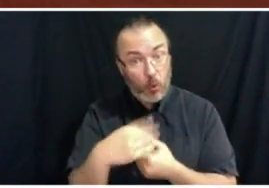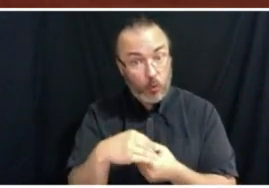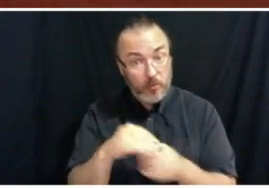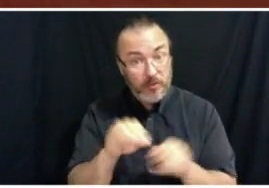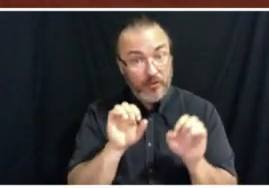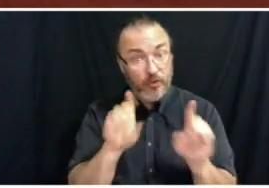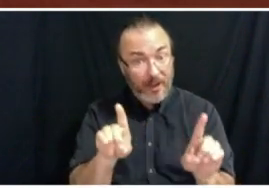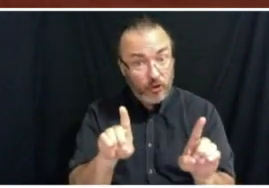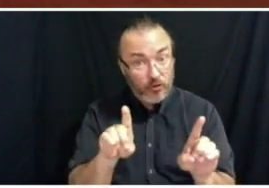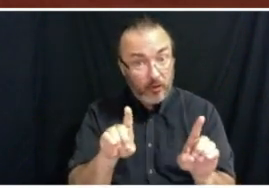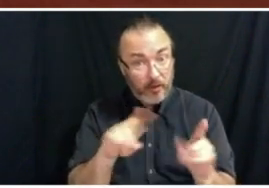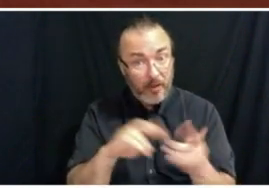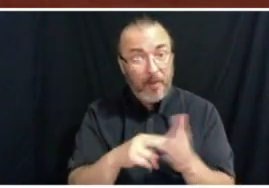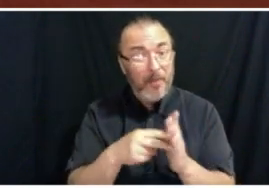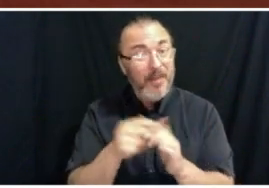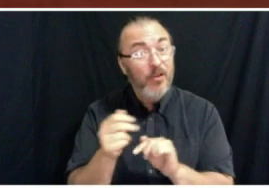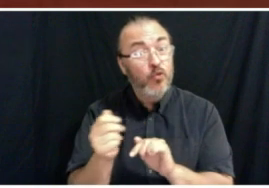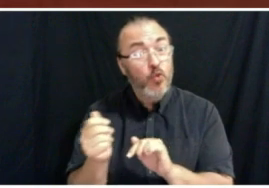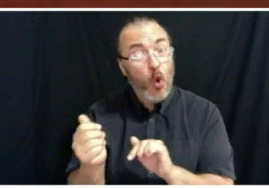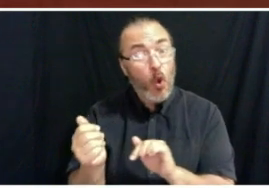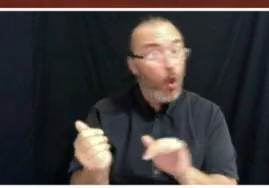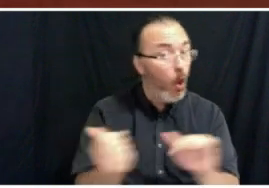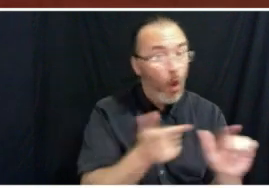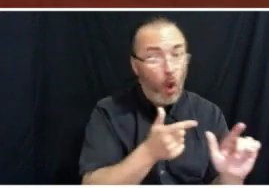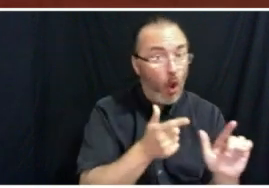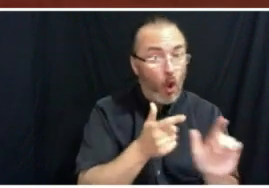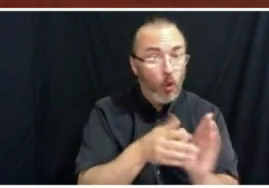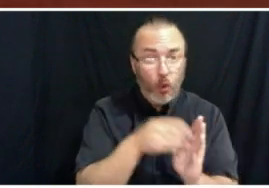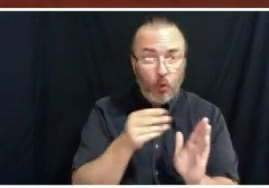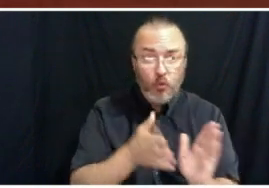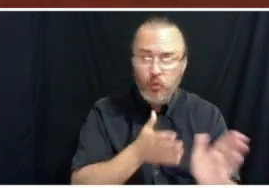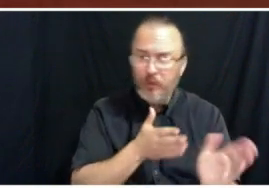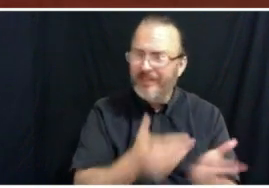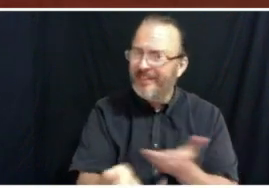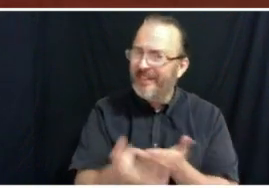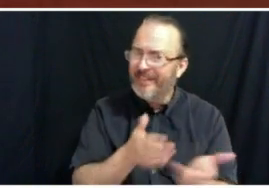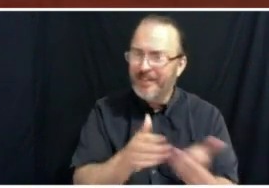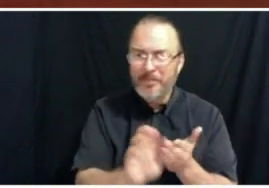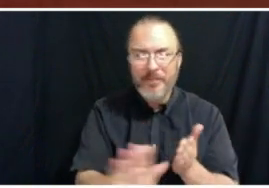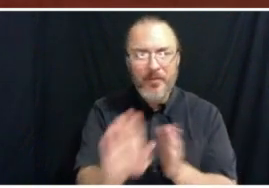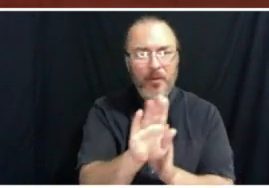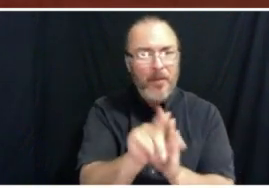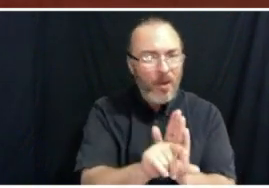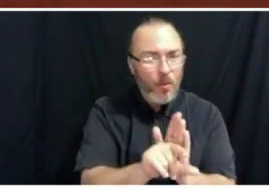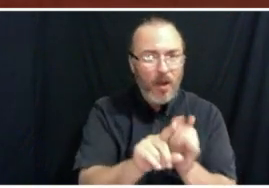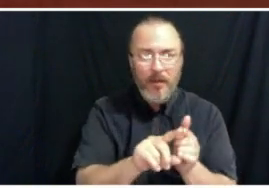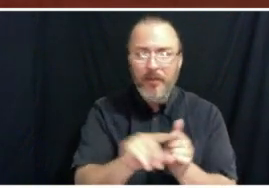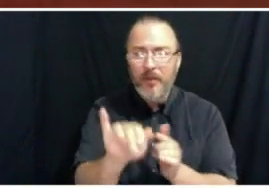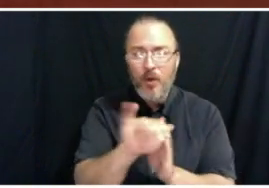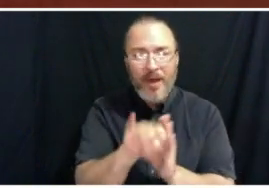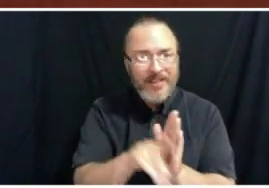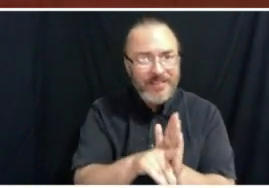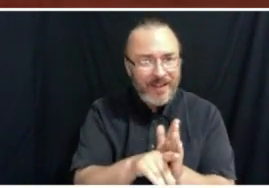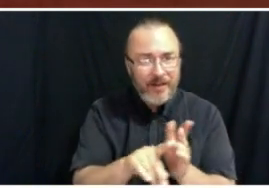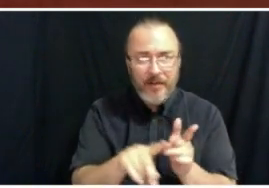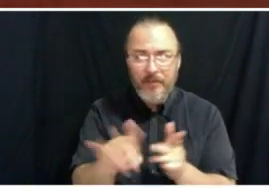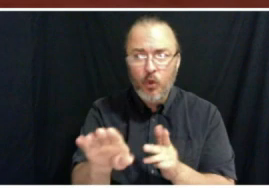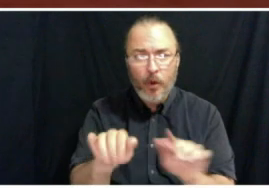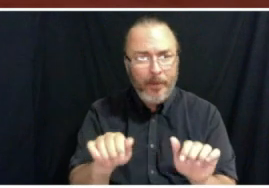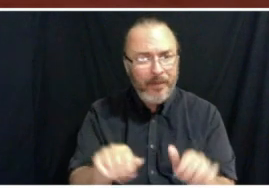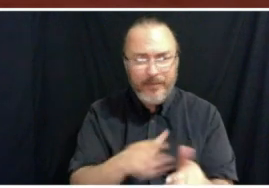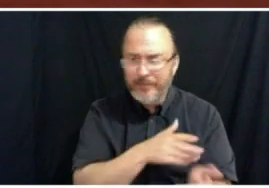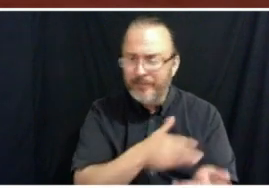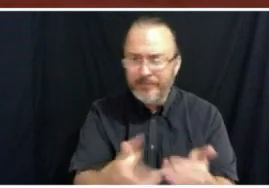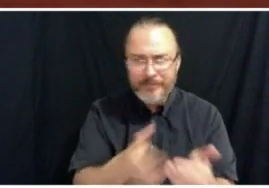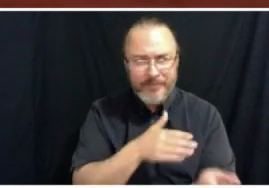all learners, regardless of their background, identity, or ability. And B, it